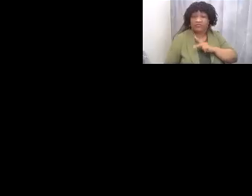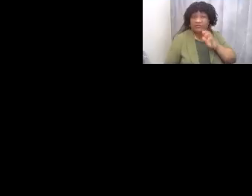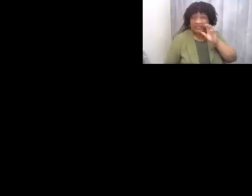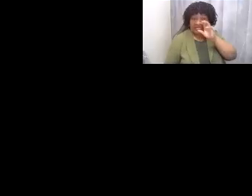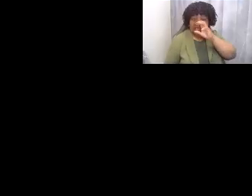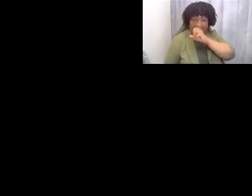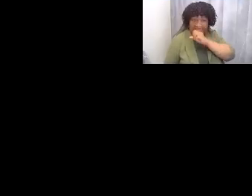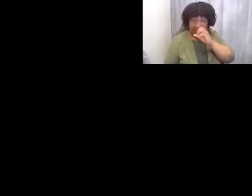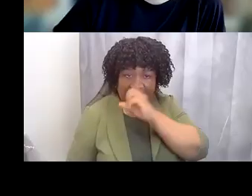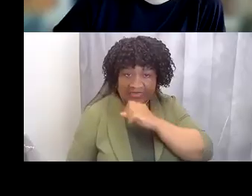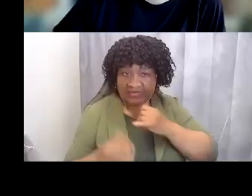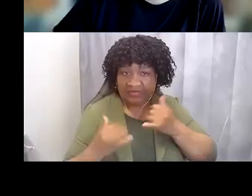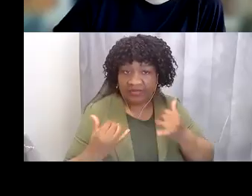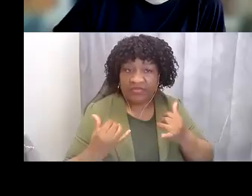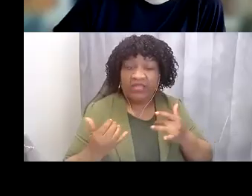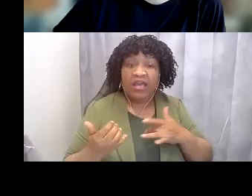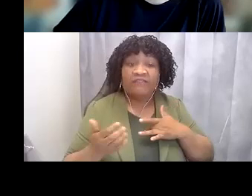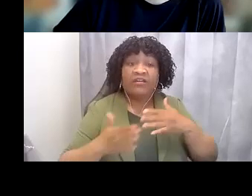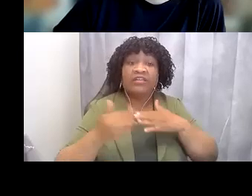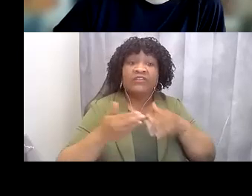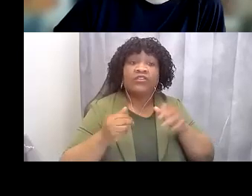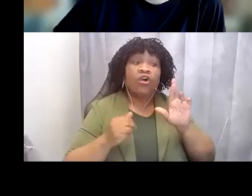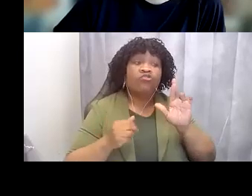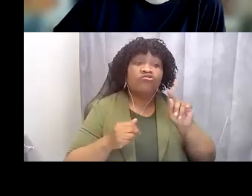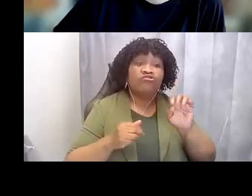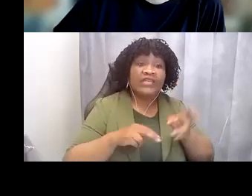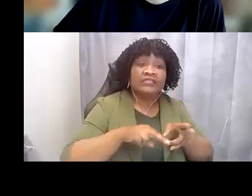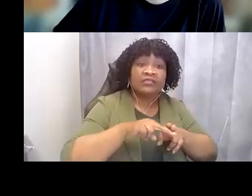guesstimation currently is that even though the rates have been going up,